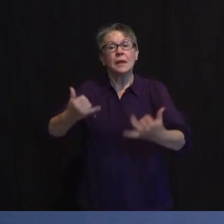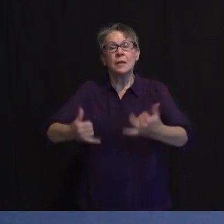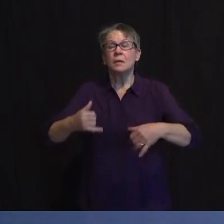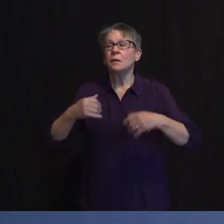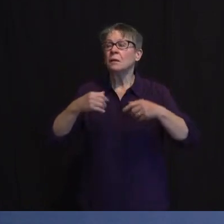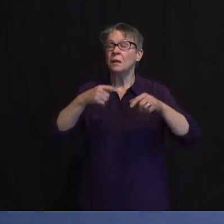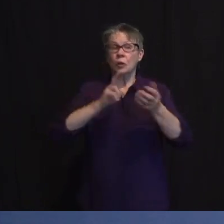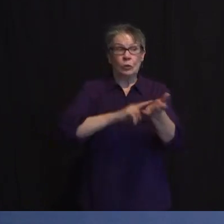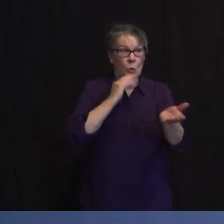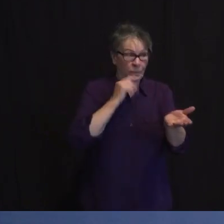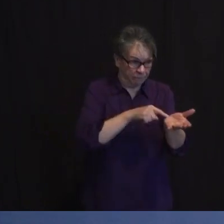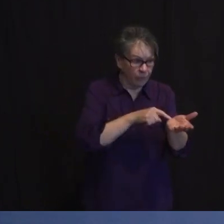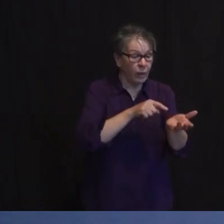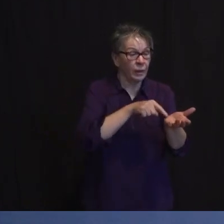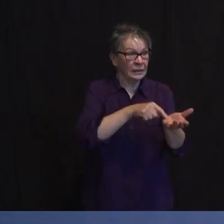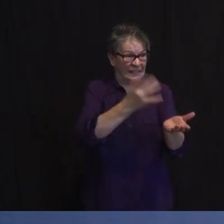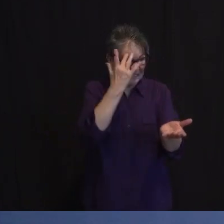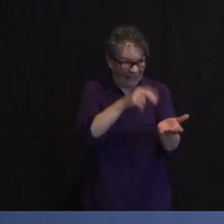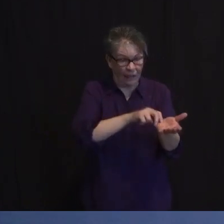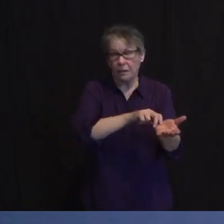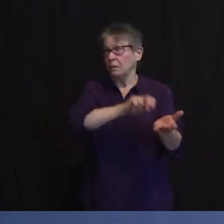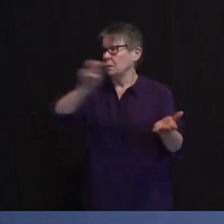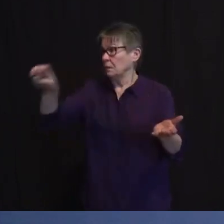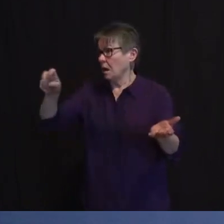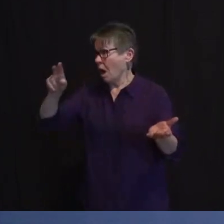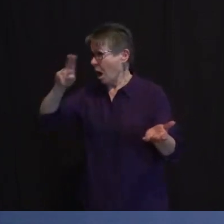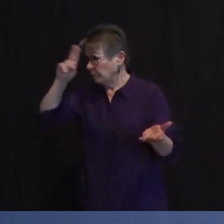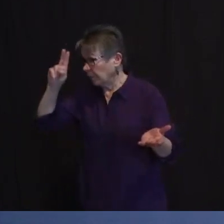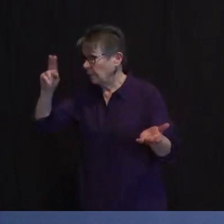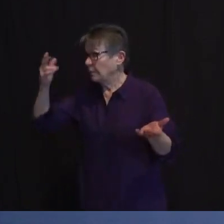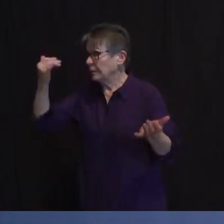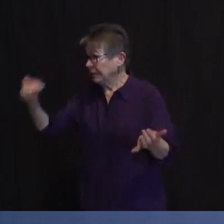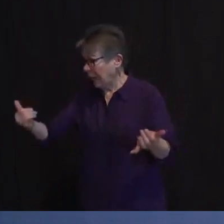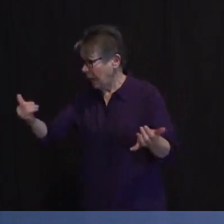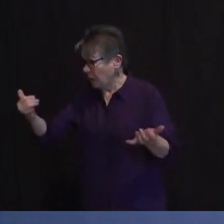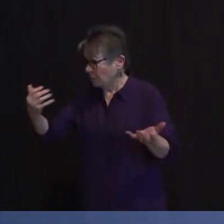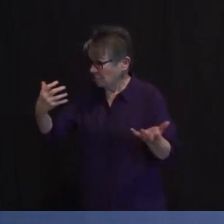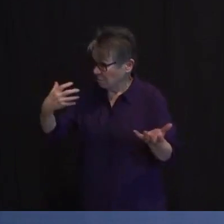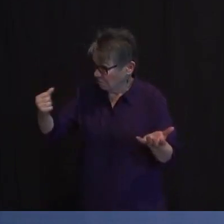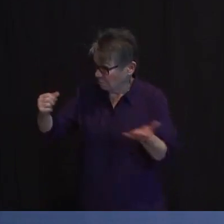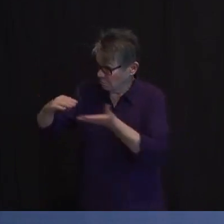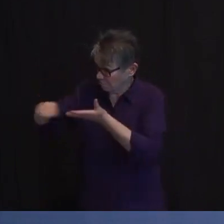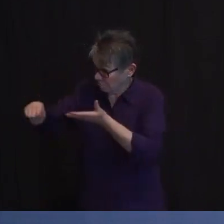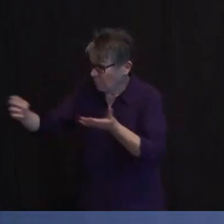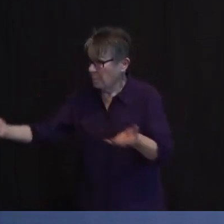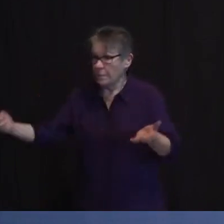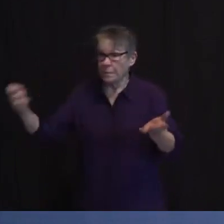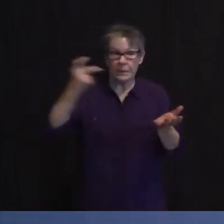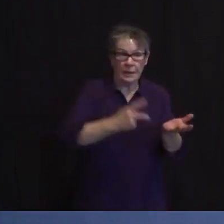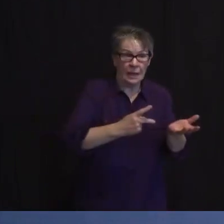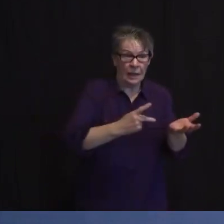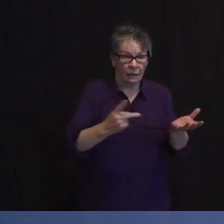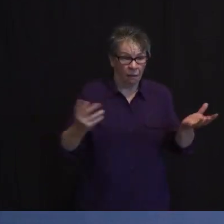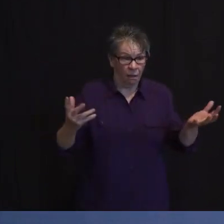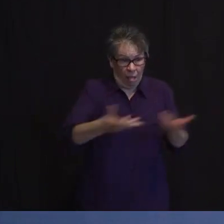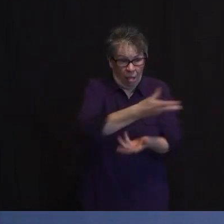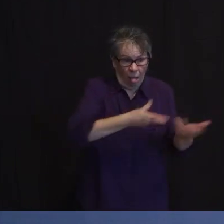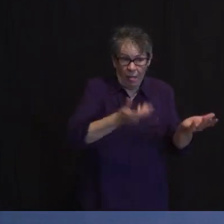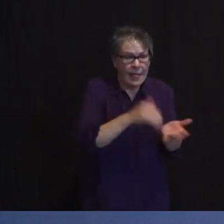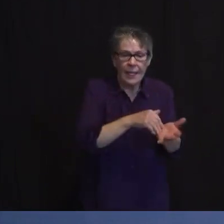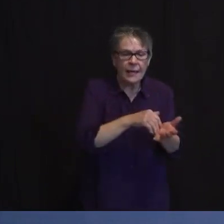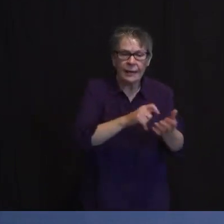PPE, and cannot assure us that they can comply with all infection prevention guidelines,